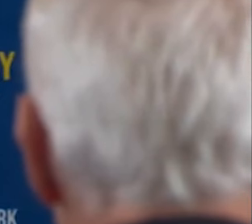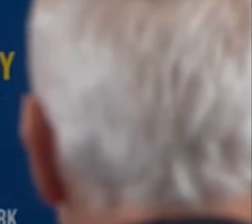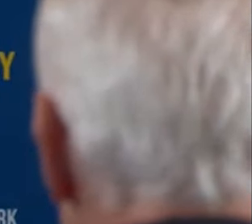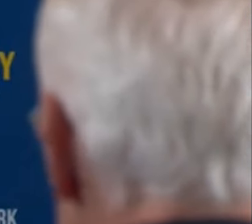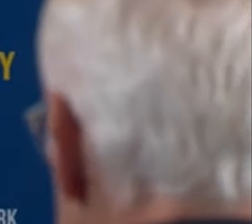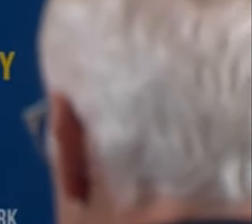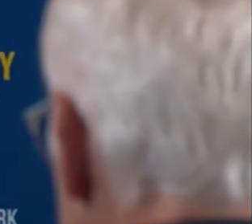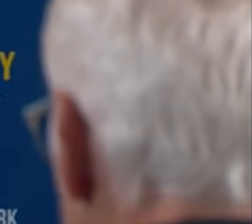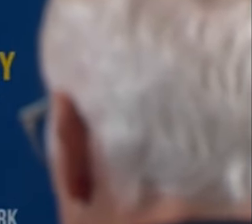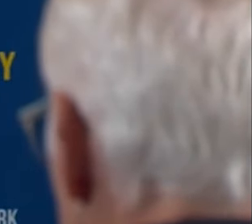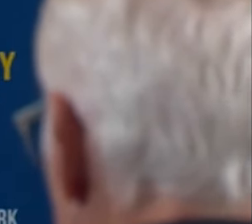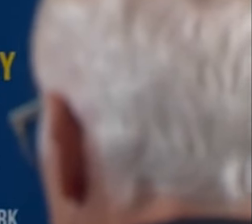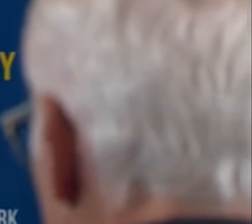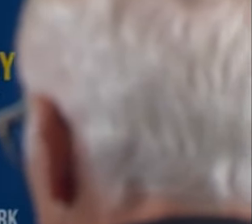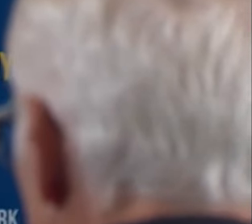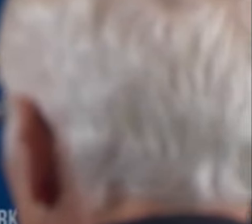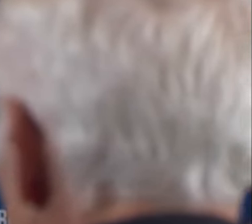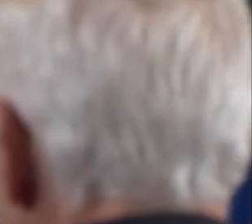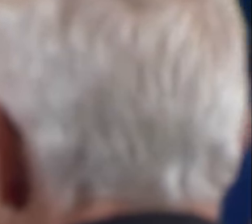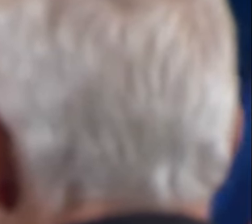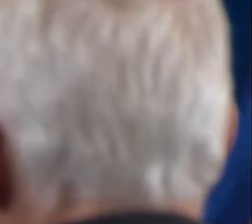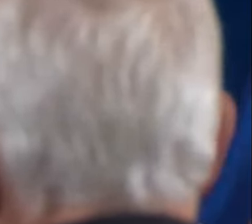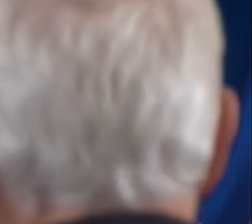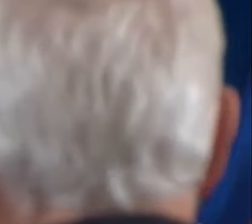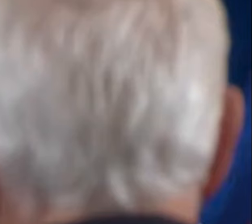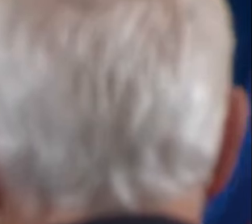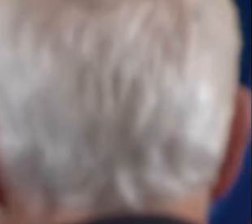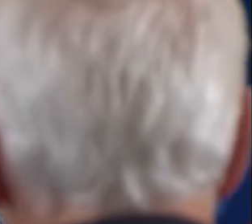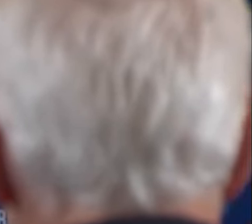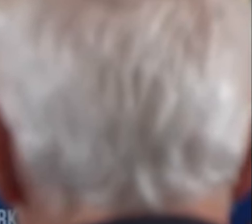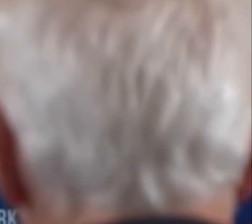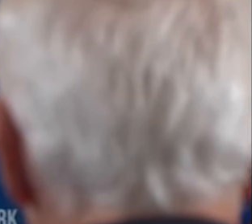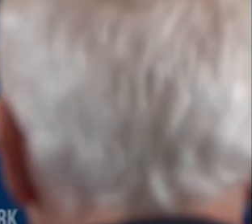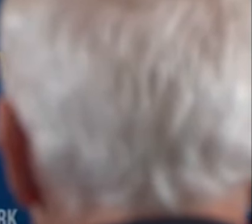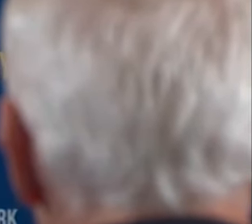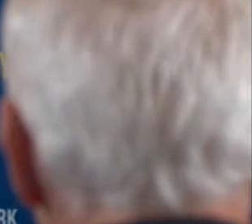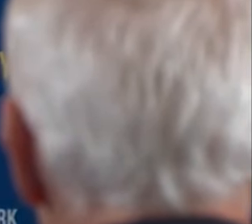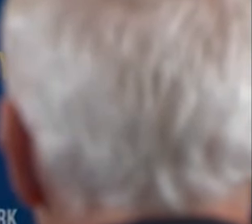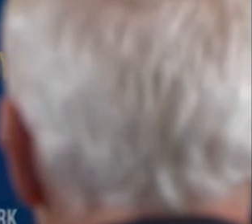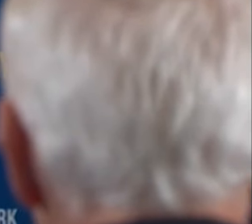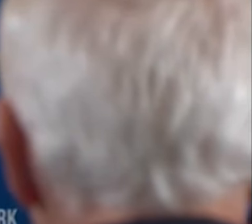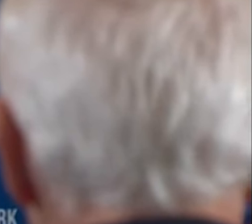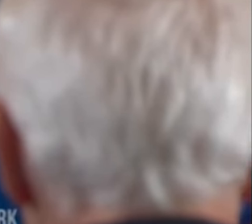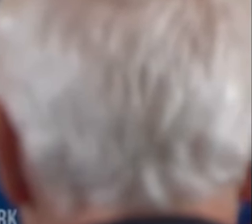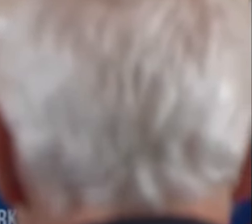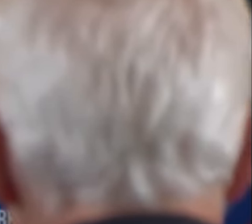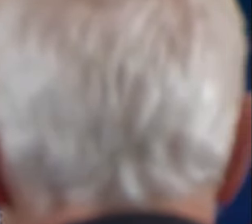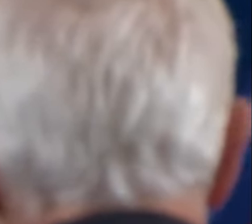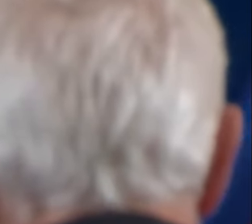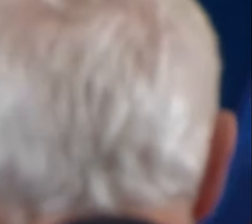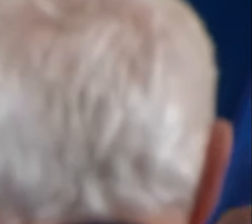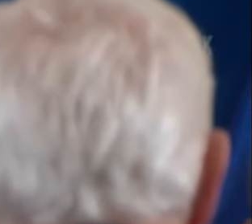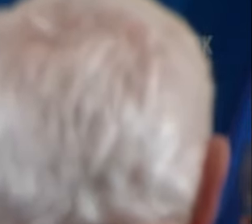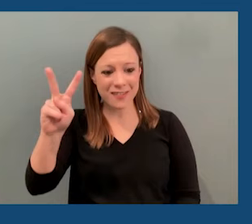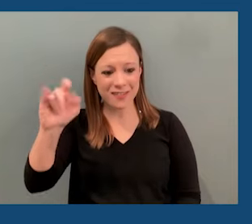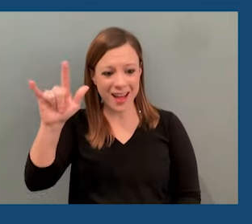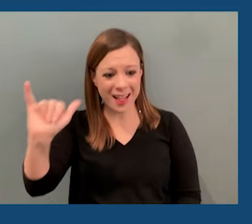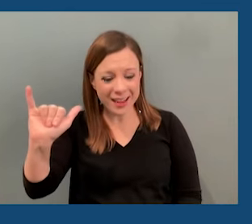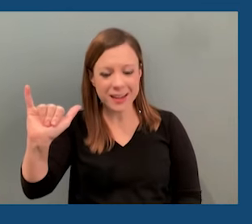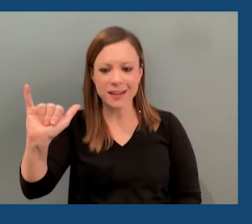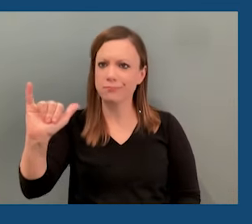Good morning. Good morning. Oh, it is great to be back in the Hudson Valley, one of the most beautiful parts of our